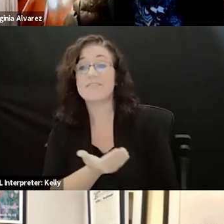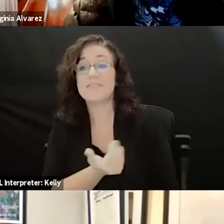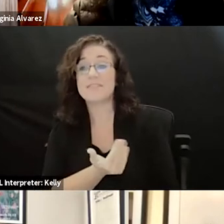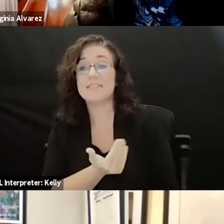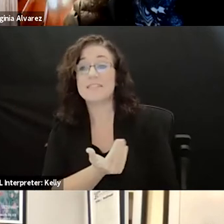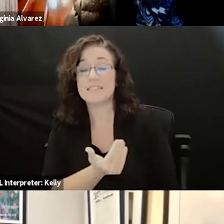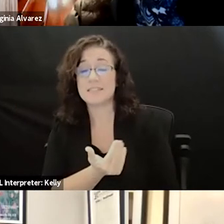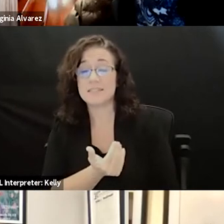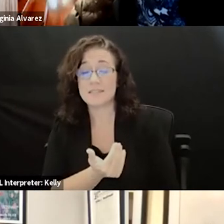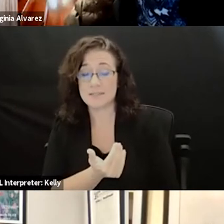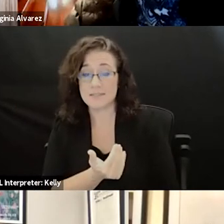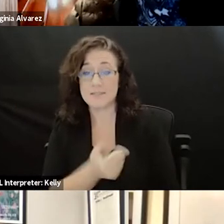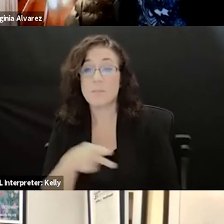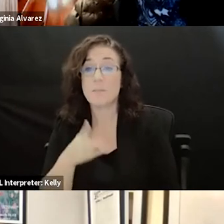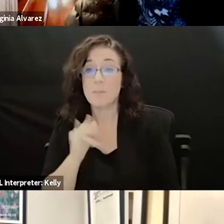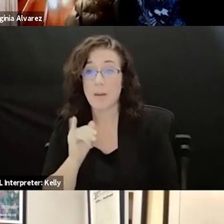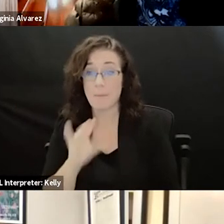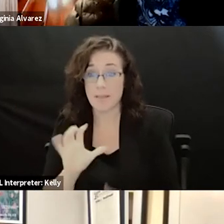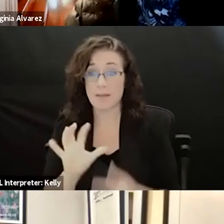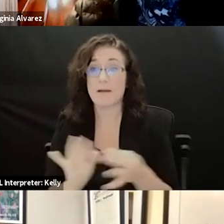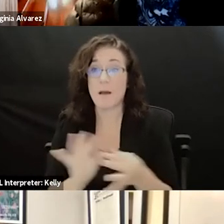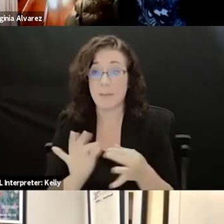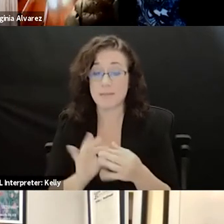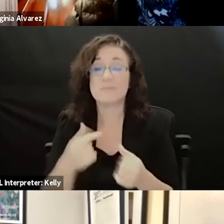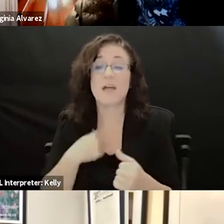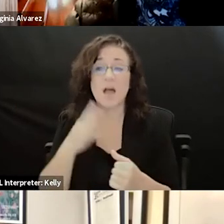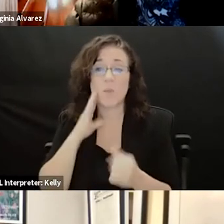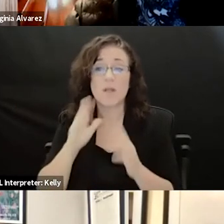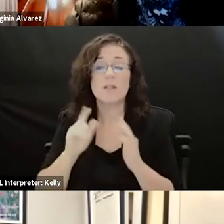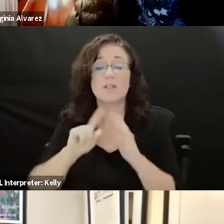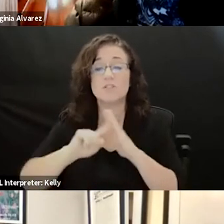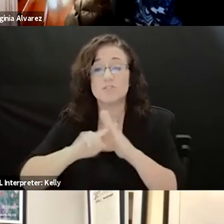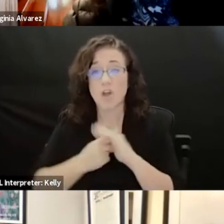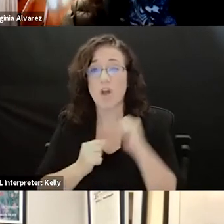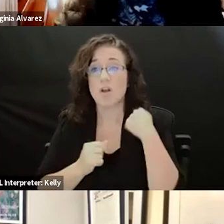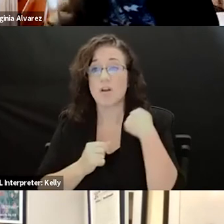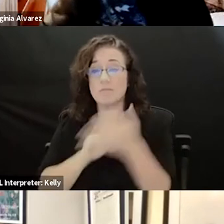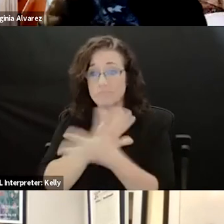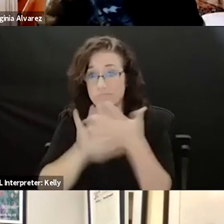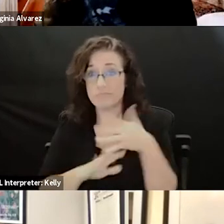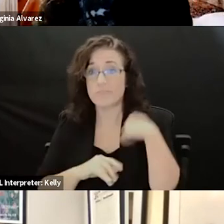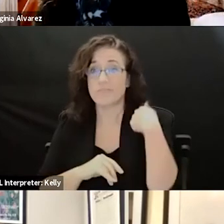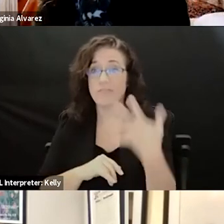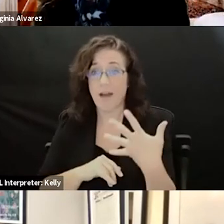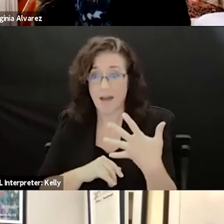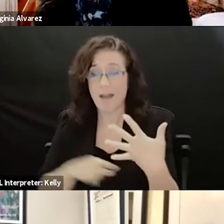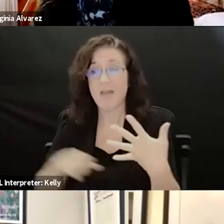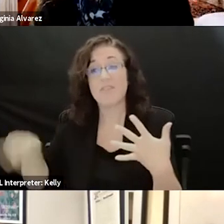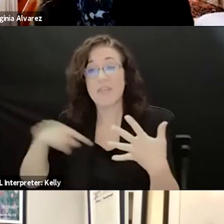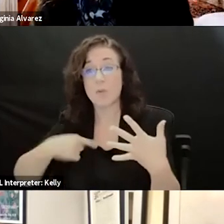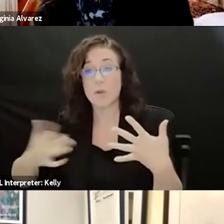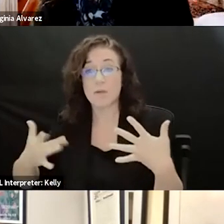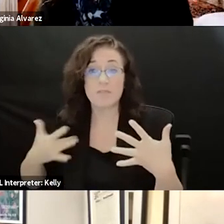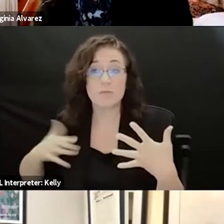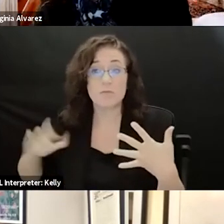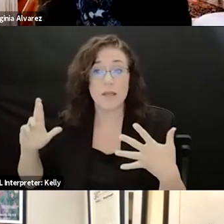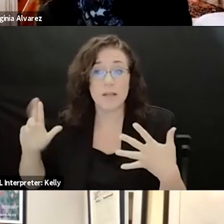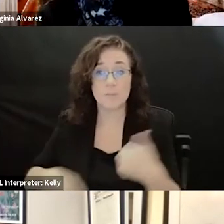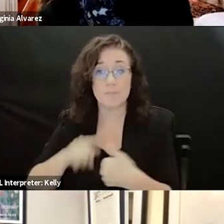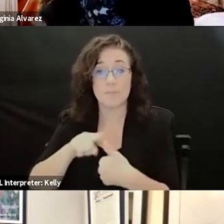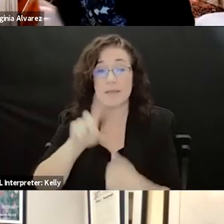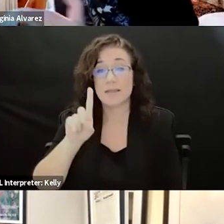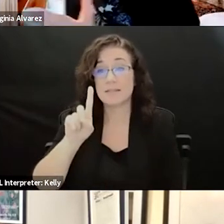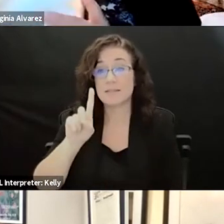this item i will start naming five at a time so they can get ready so i'll start with daniel